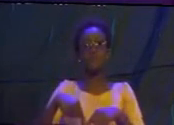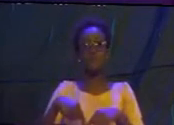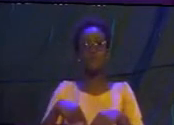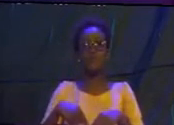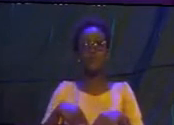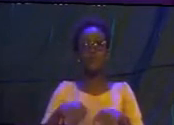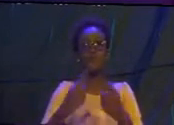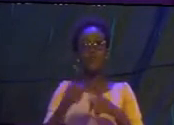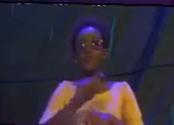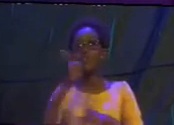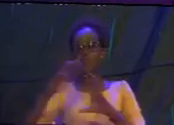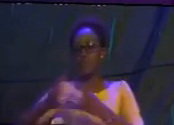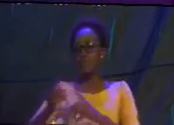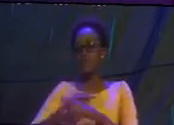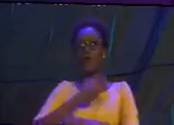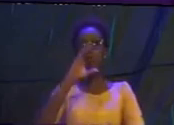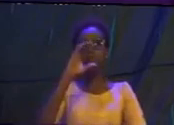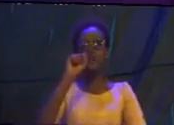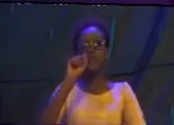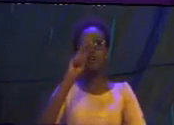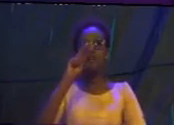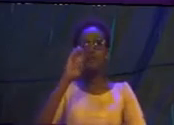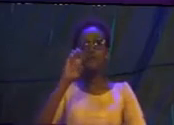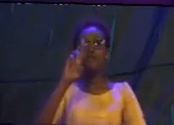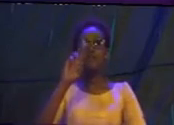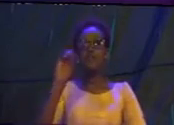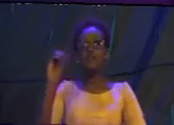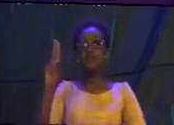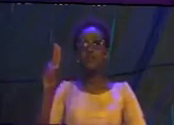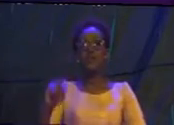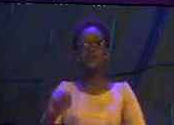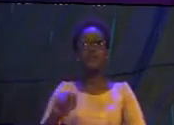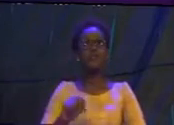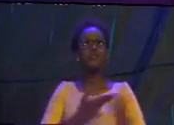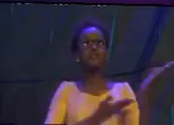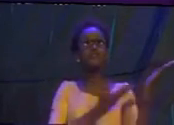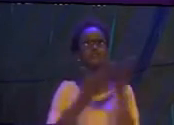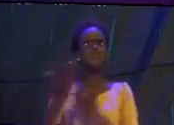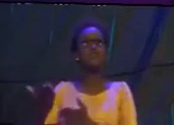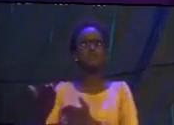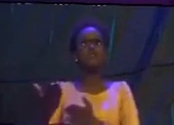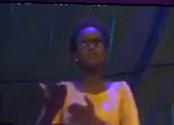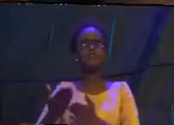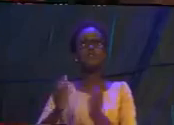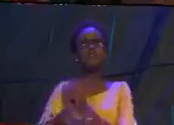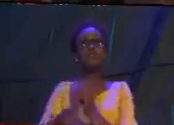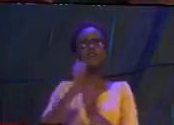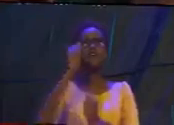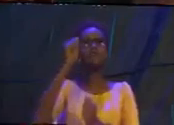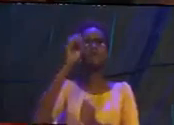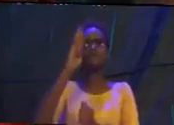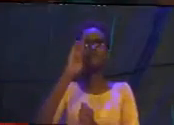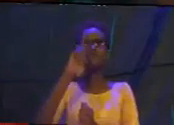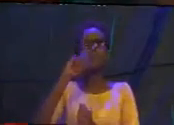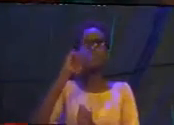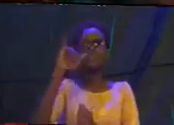tomorrow. Delegation vuye muri Cameroon. The delegation from Cameroon. Bayobowe na Professor Dr. Benjamin. Led by